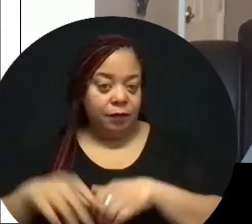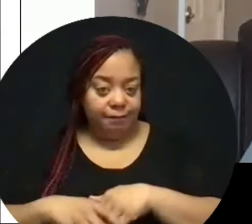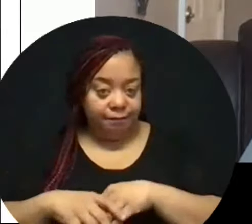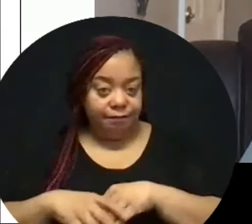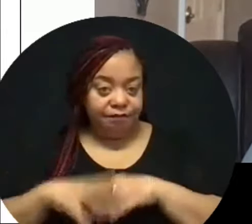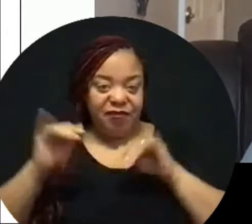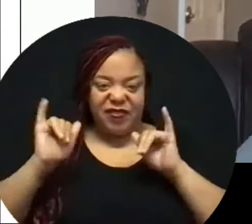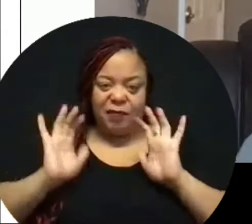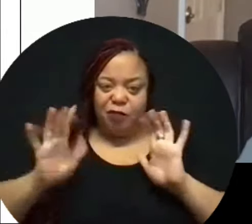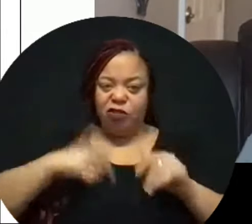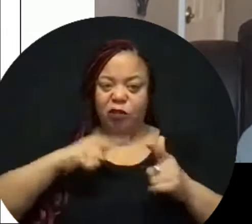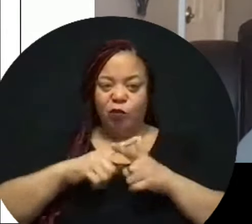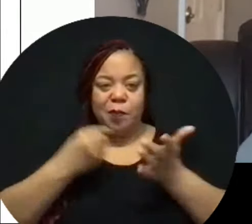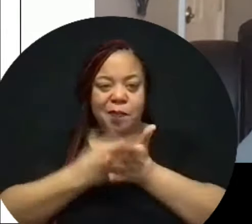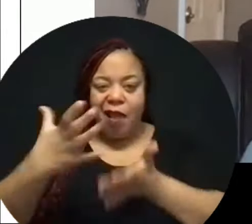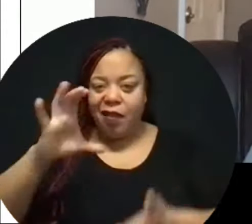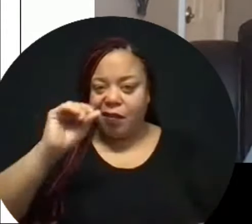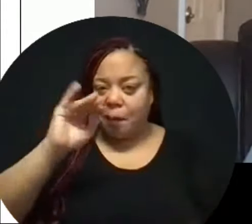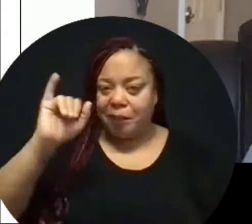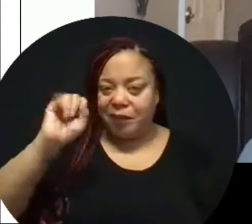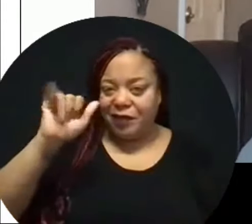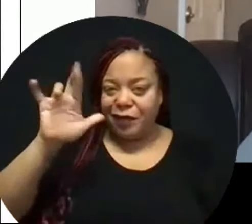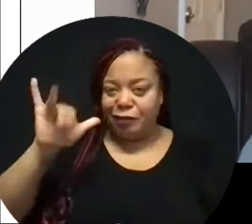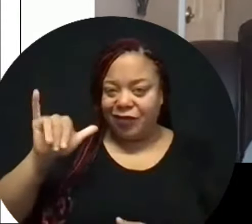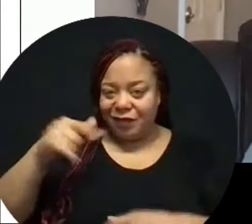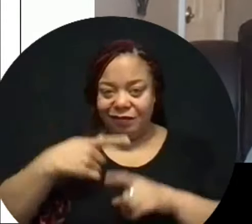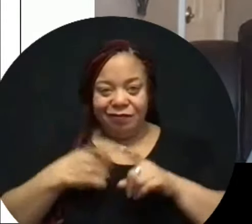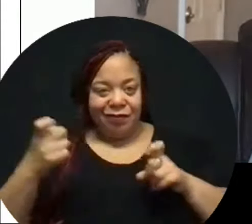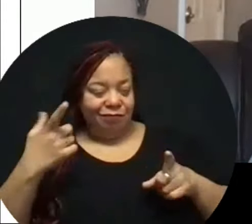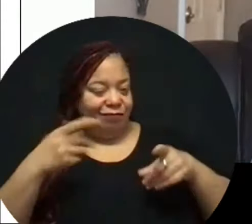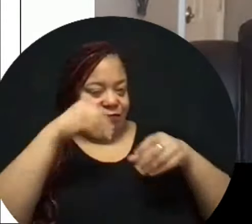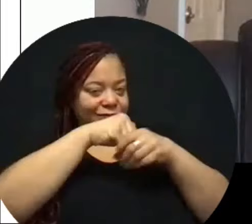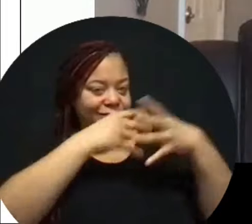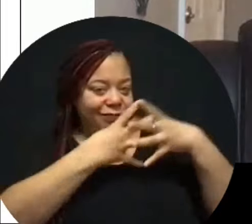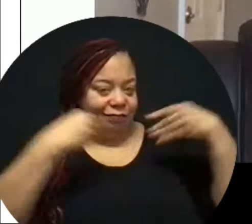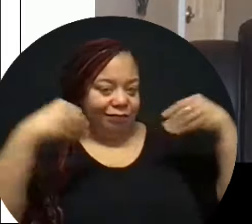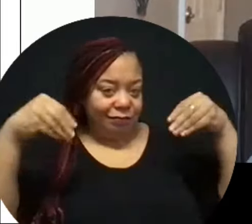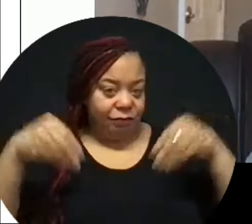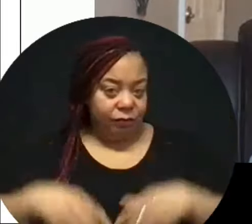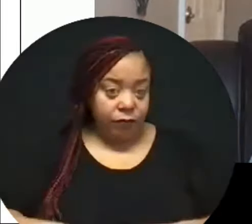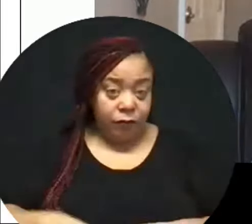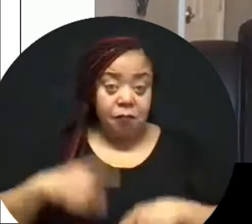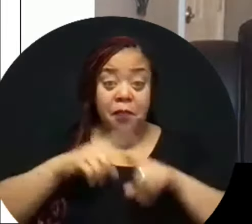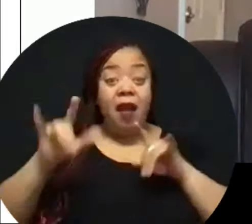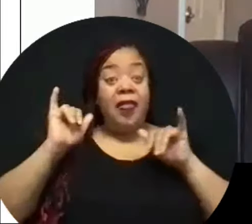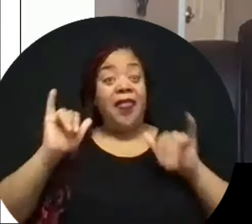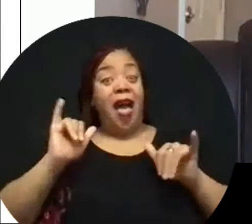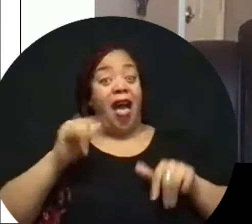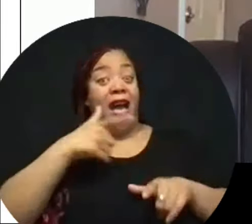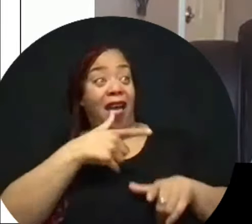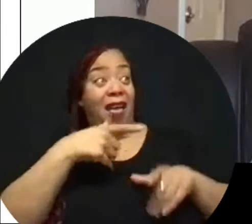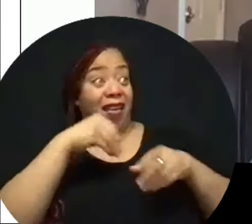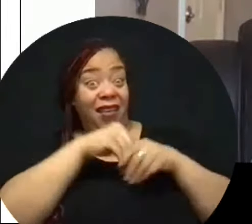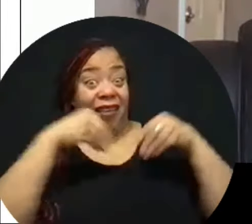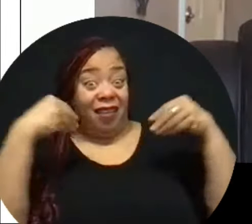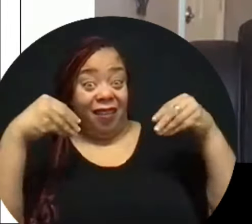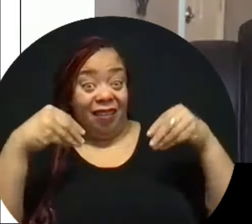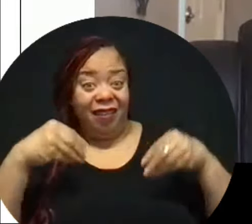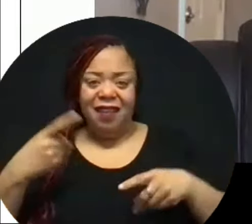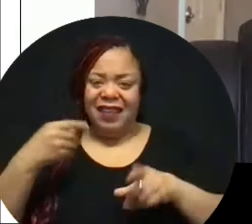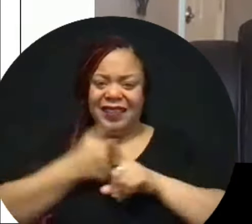much. And that's what people live off of. And that's the upgrade. That's getting better than what you would be eating out of the kitchen.